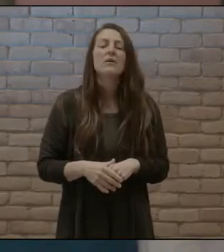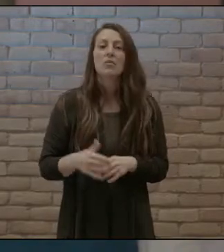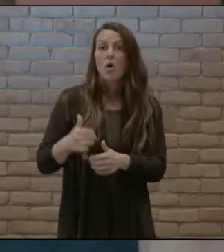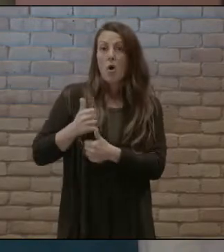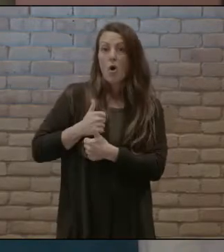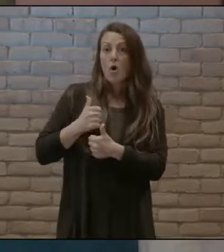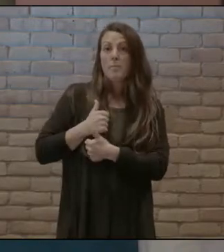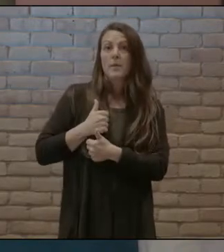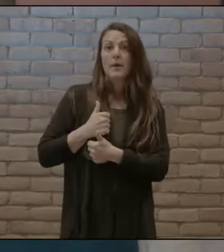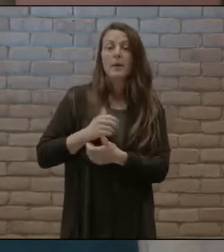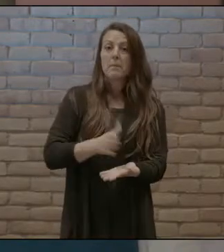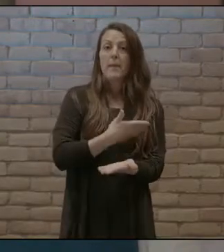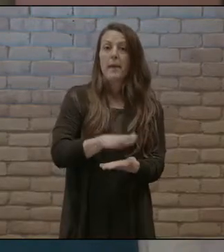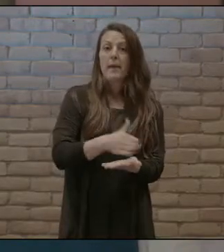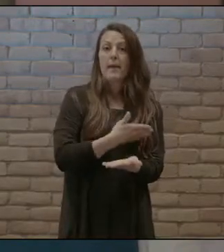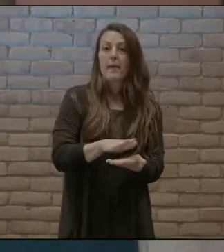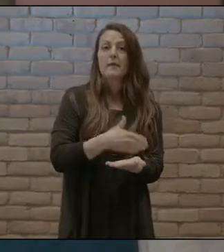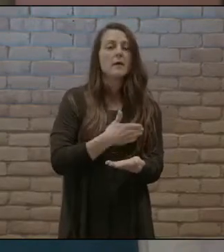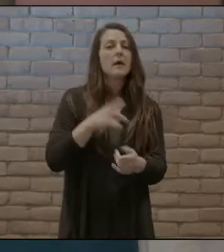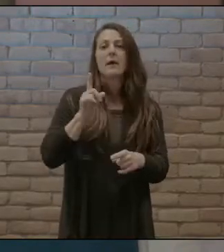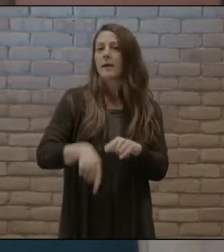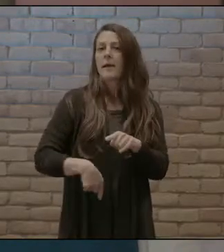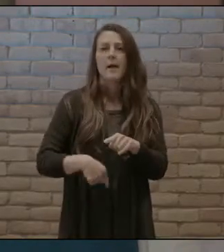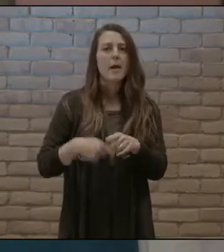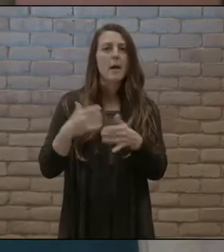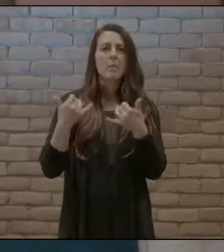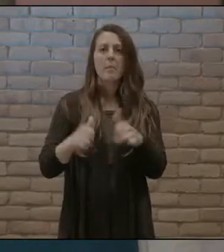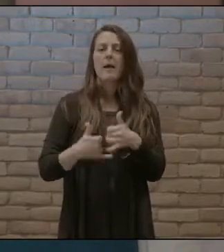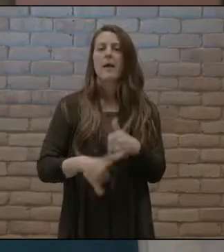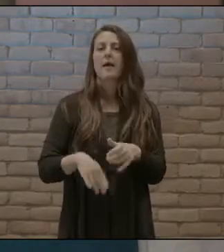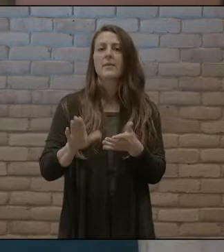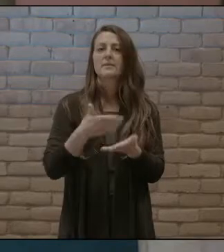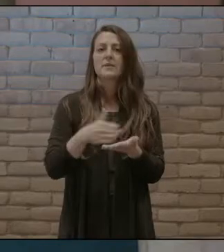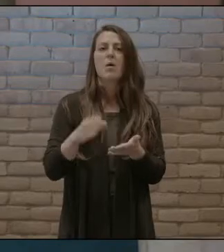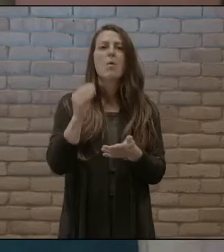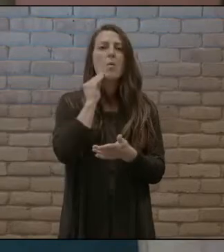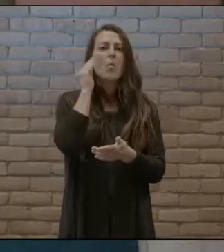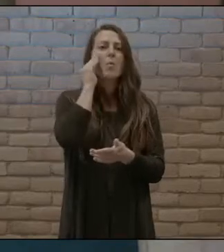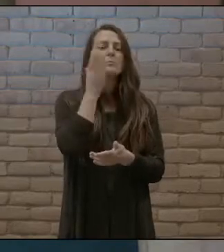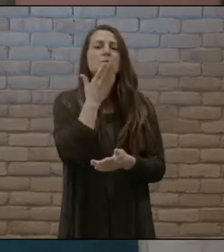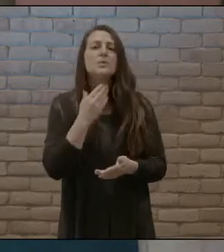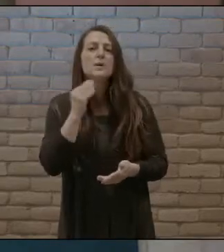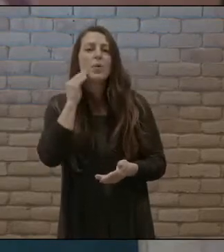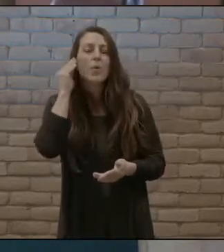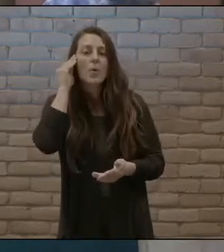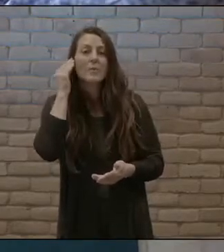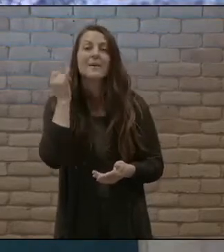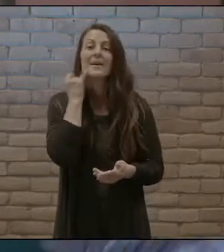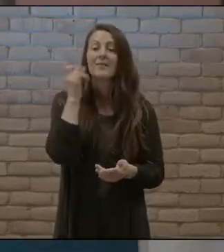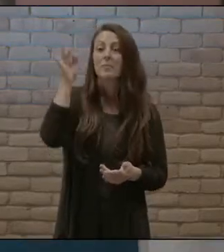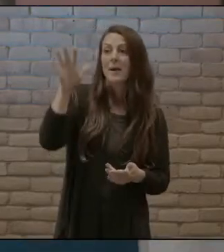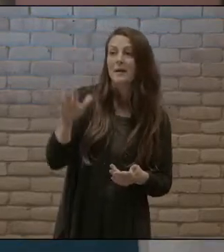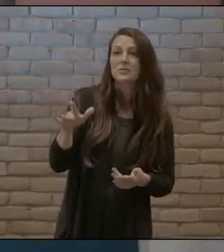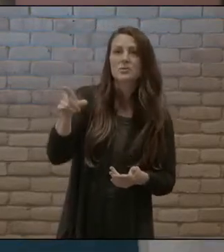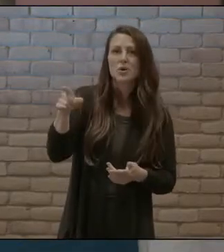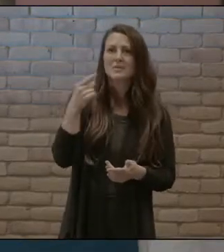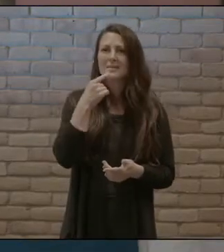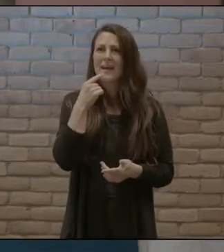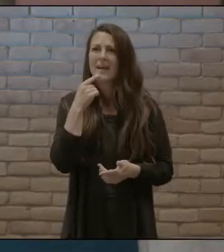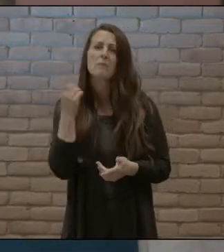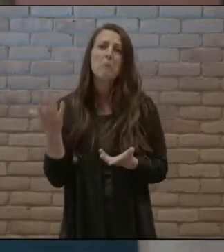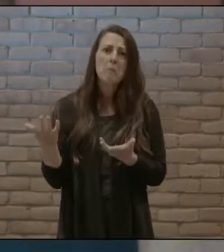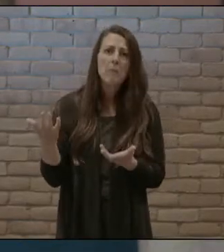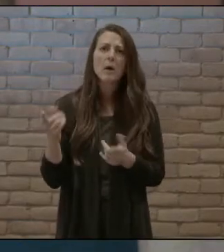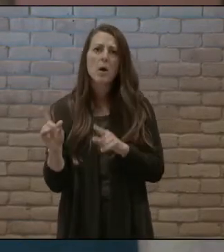play the song Home Sweet Home. Pastors and leaders wouldn't talk about going home at fear that another